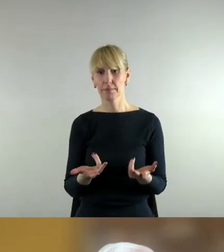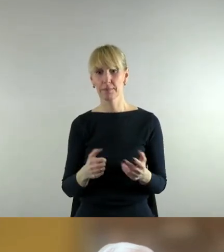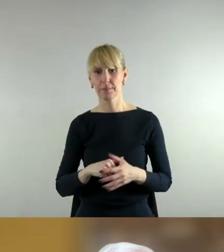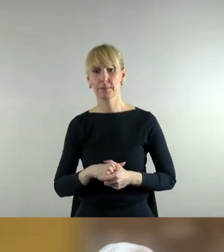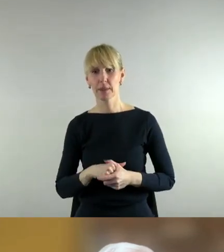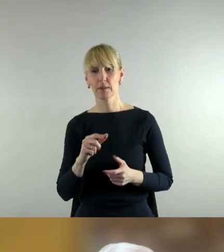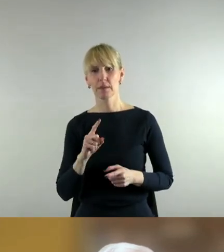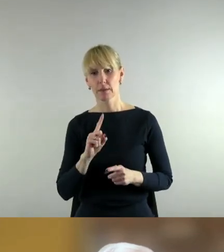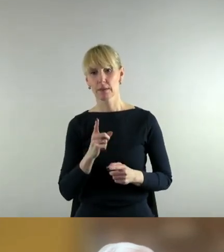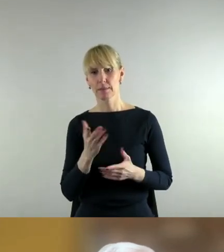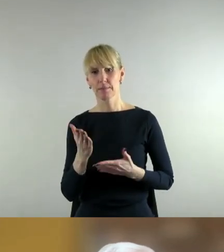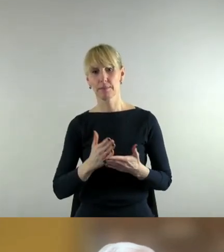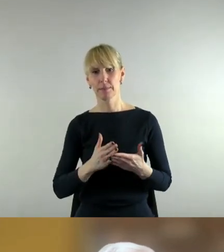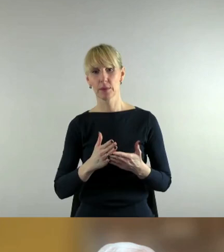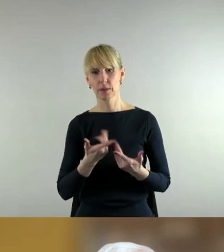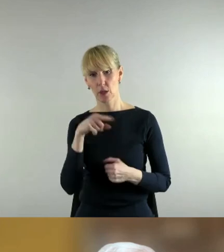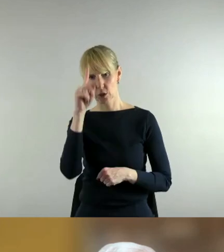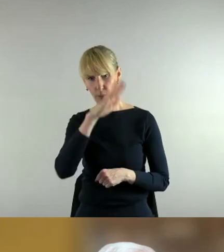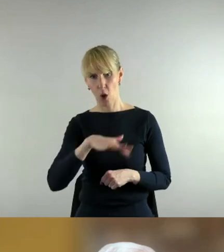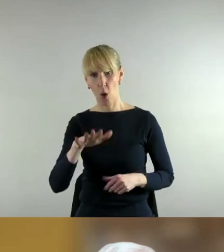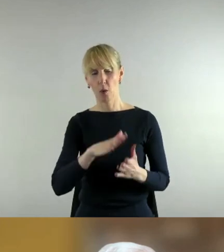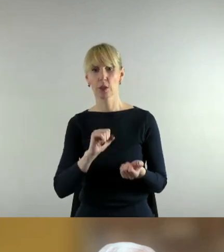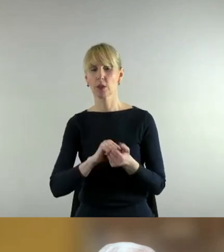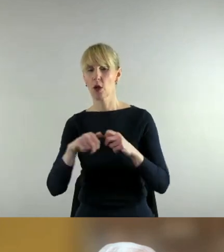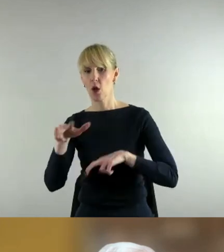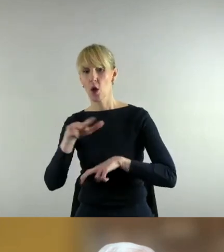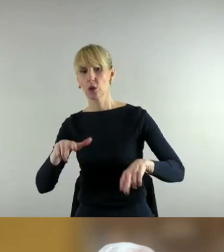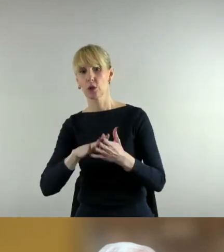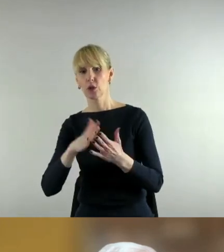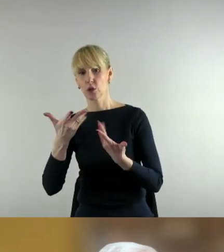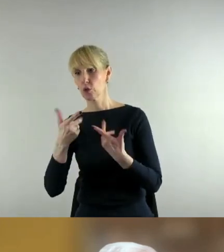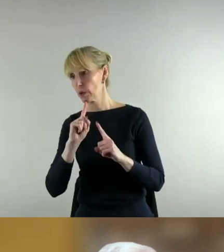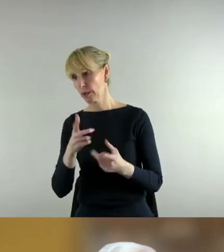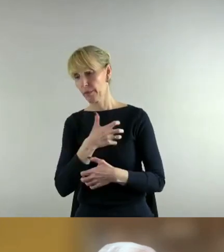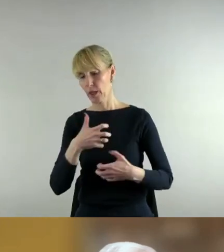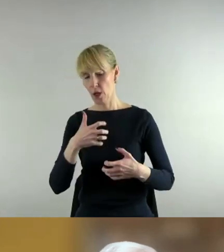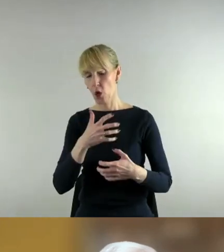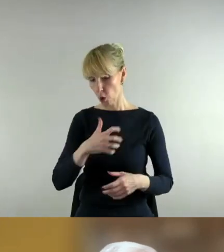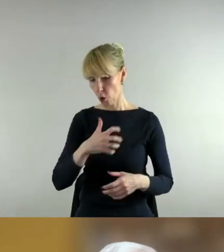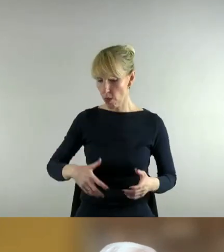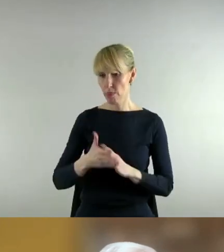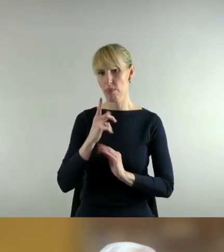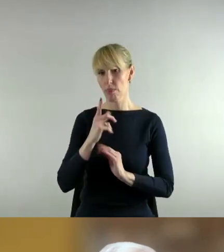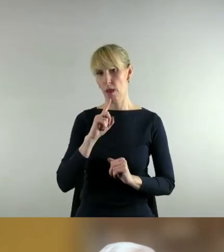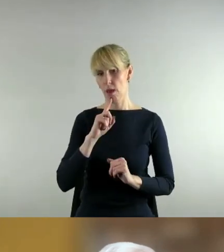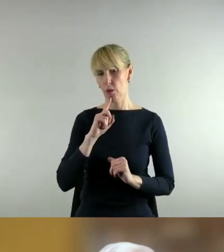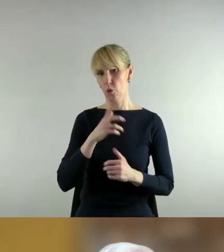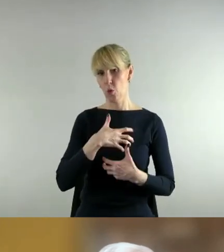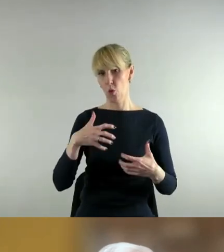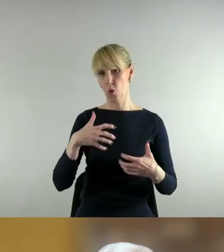in the smallest community, the smallest unity of the community as the family or household, yes, this is